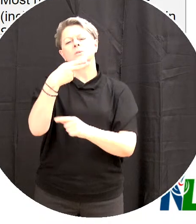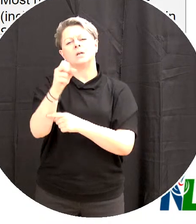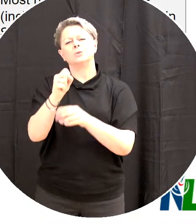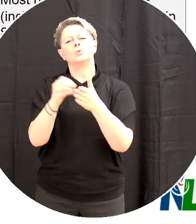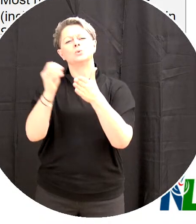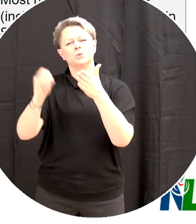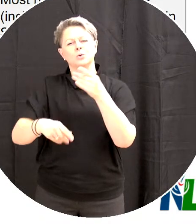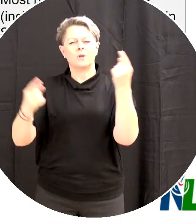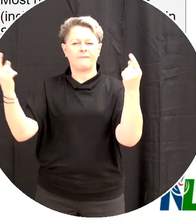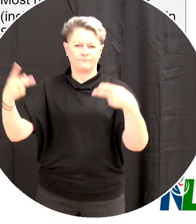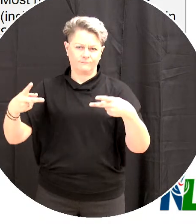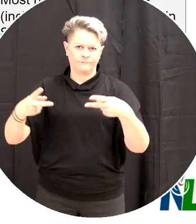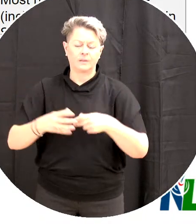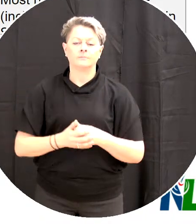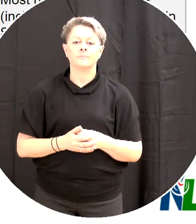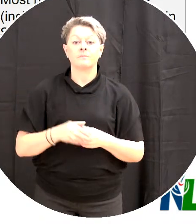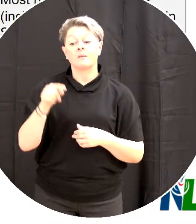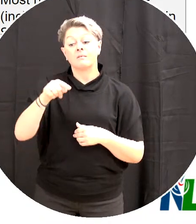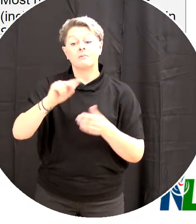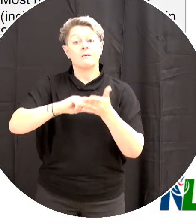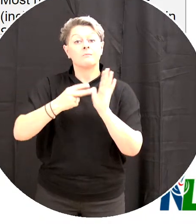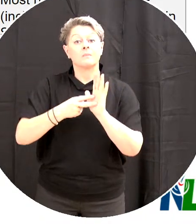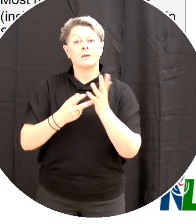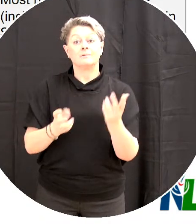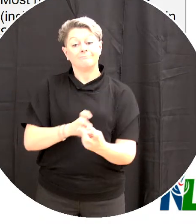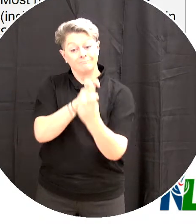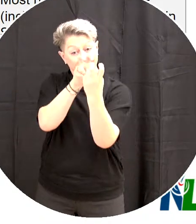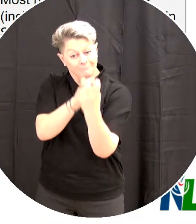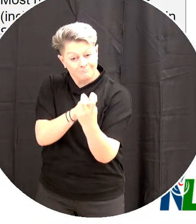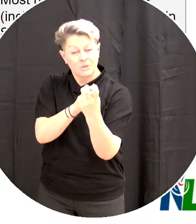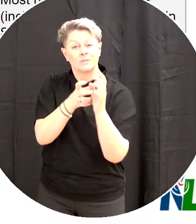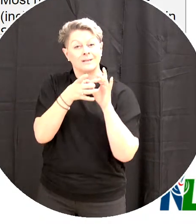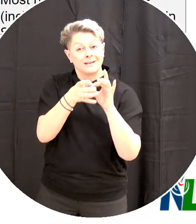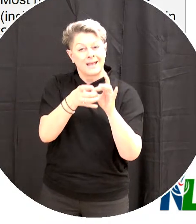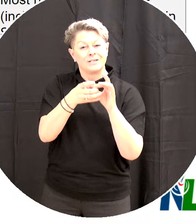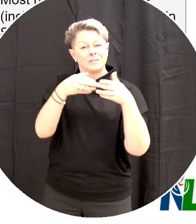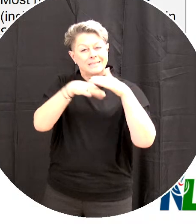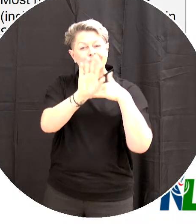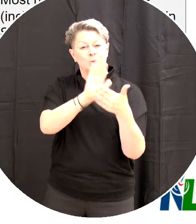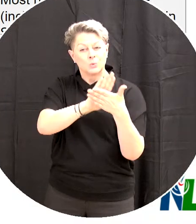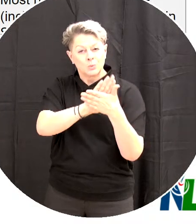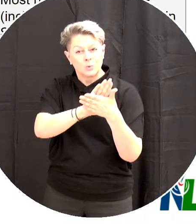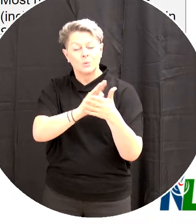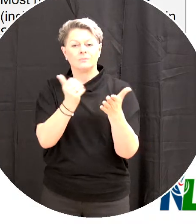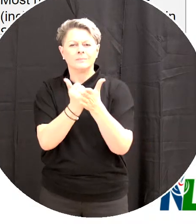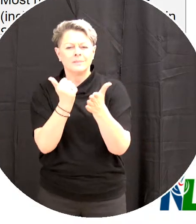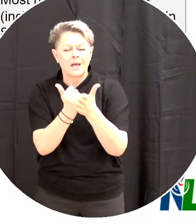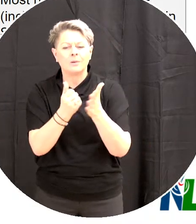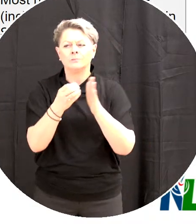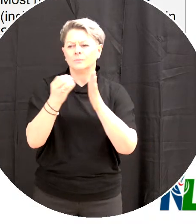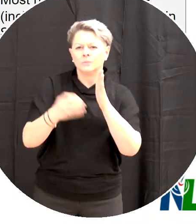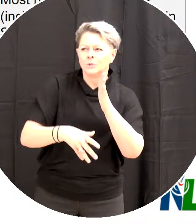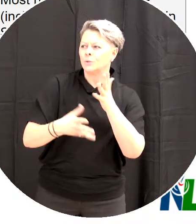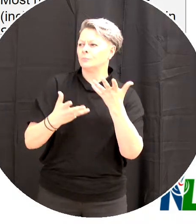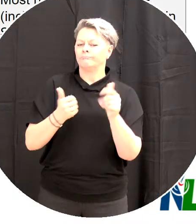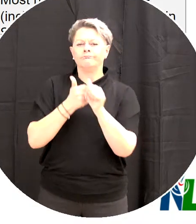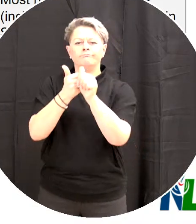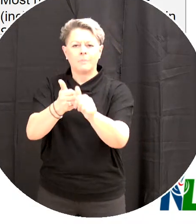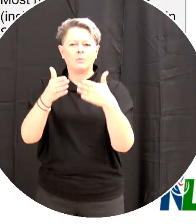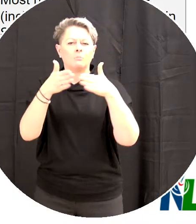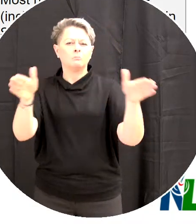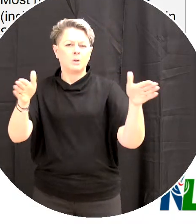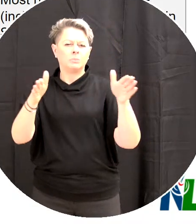students. This model is designed to support in-person connections to enhance student engagement while continuing to adhere to public health